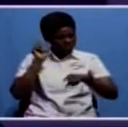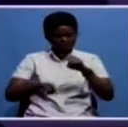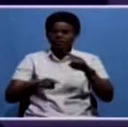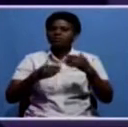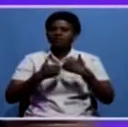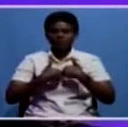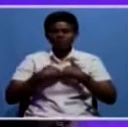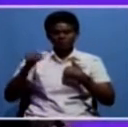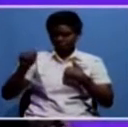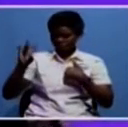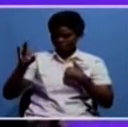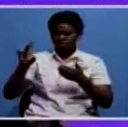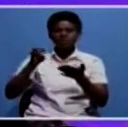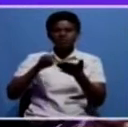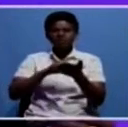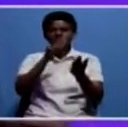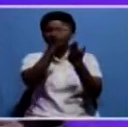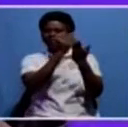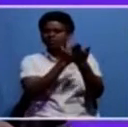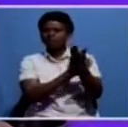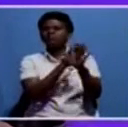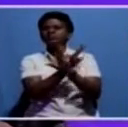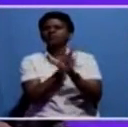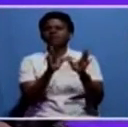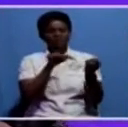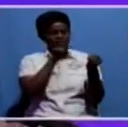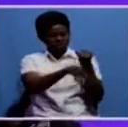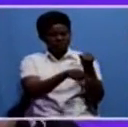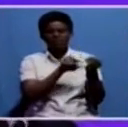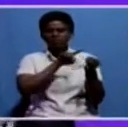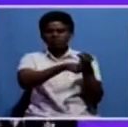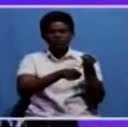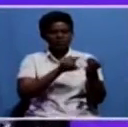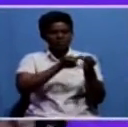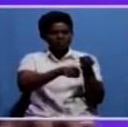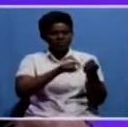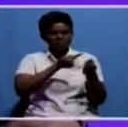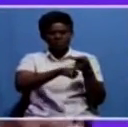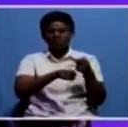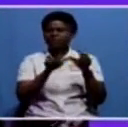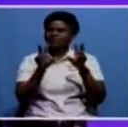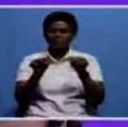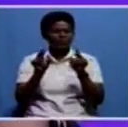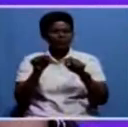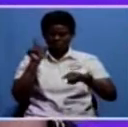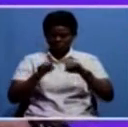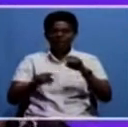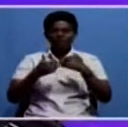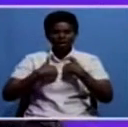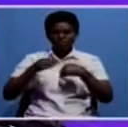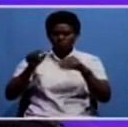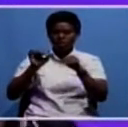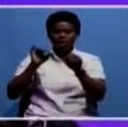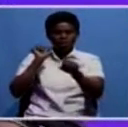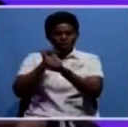a 17 million list of Zambians and say this one, this one, that. That's why there are institutions that do that.